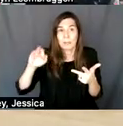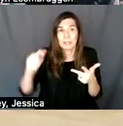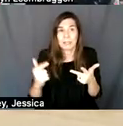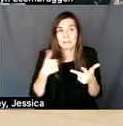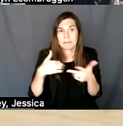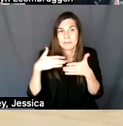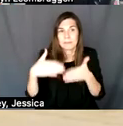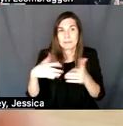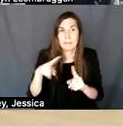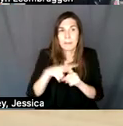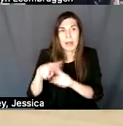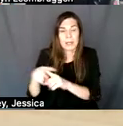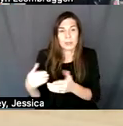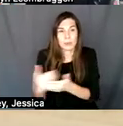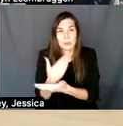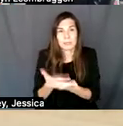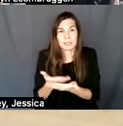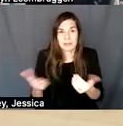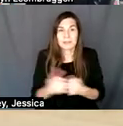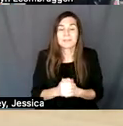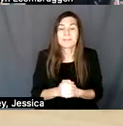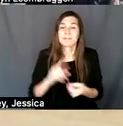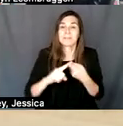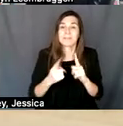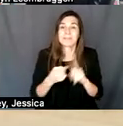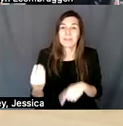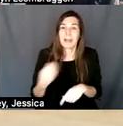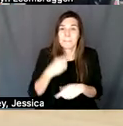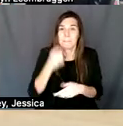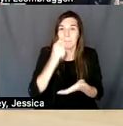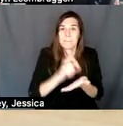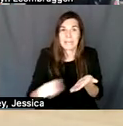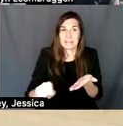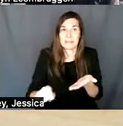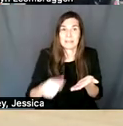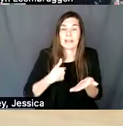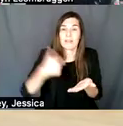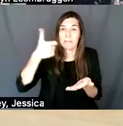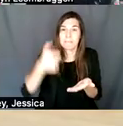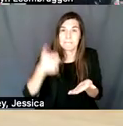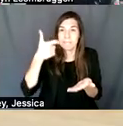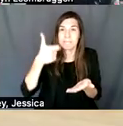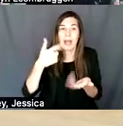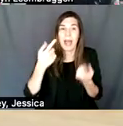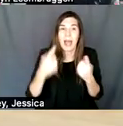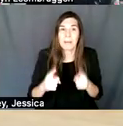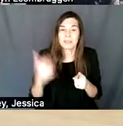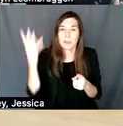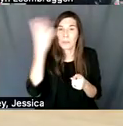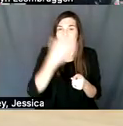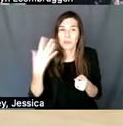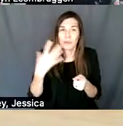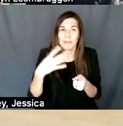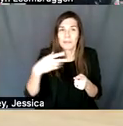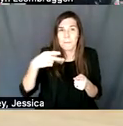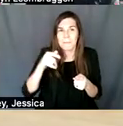pen that I was gifted for my birthday. By flipping the switch at the top, the pen compresses slightly, creating this beautiful buckling pattern along